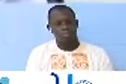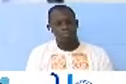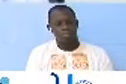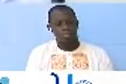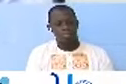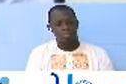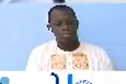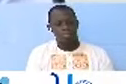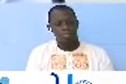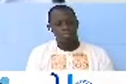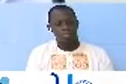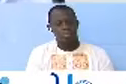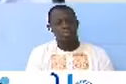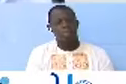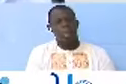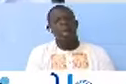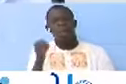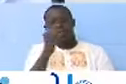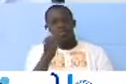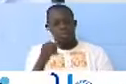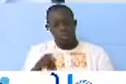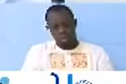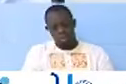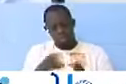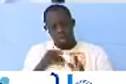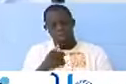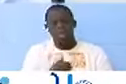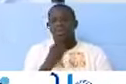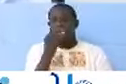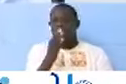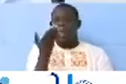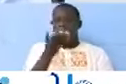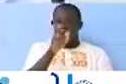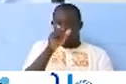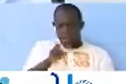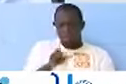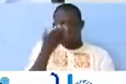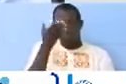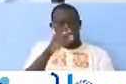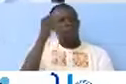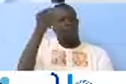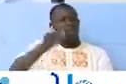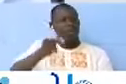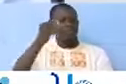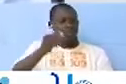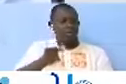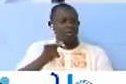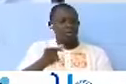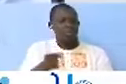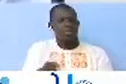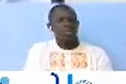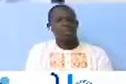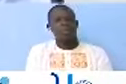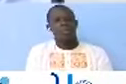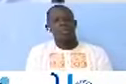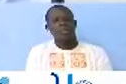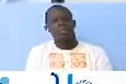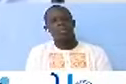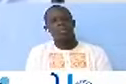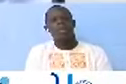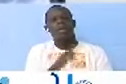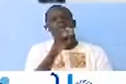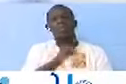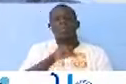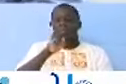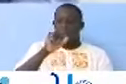I did not think that person should have done that. Because just as I said earlier on in my statement, anybody that came from the provinces... Mr. Sanneh, I